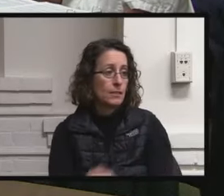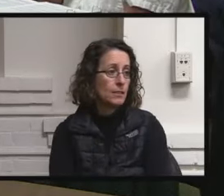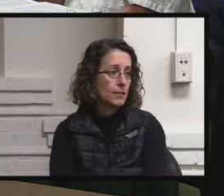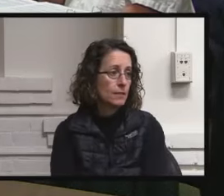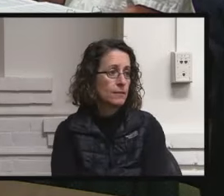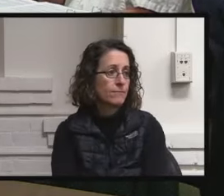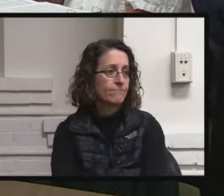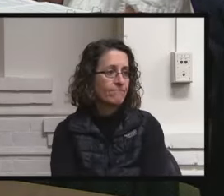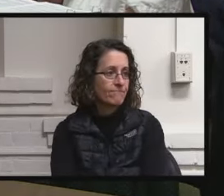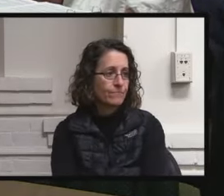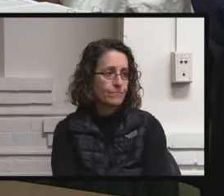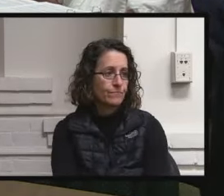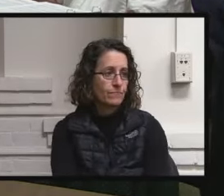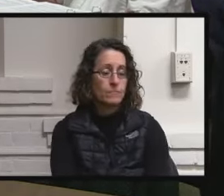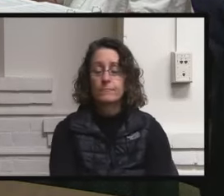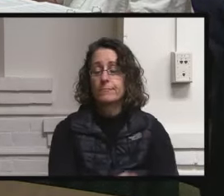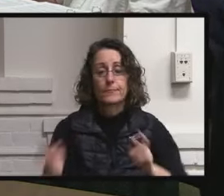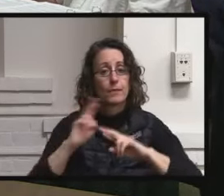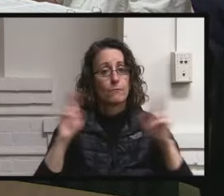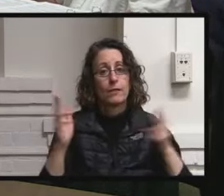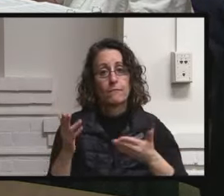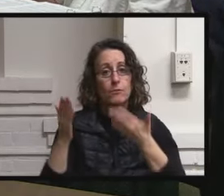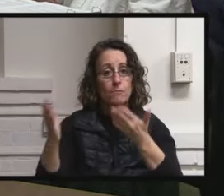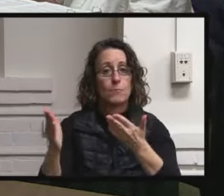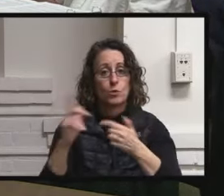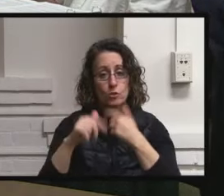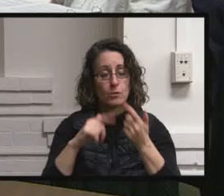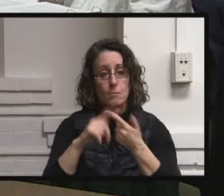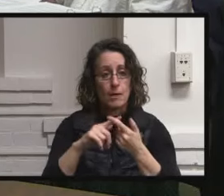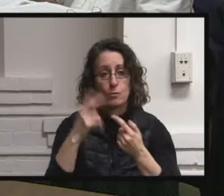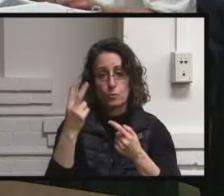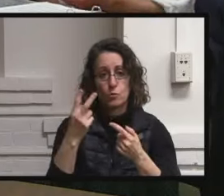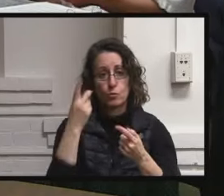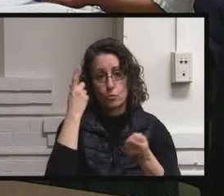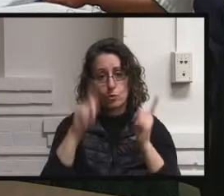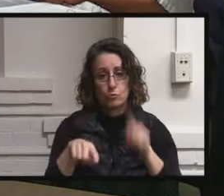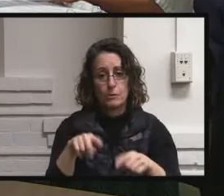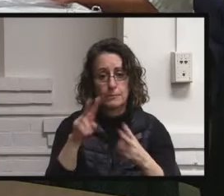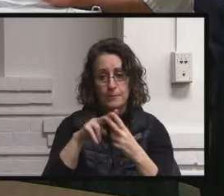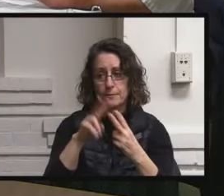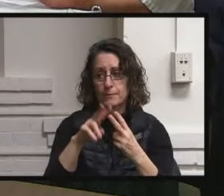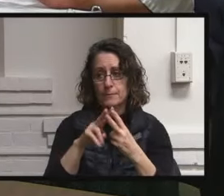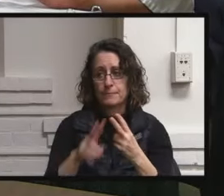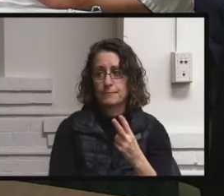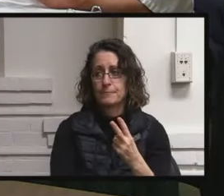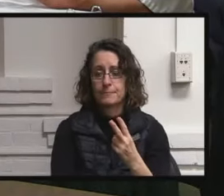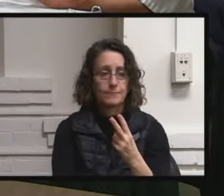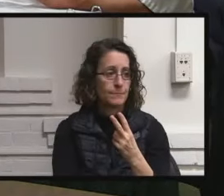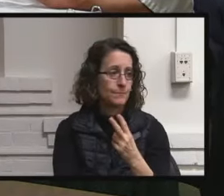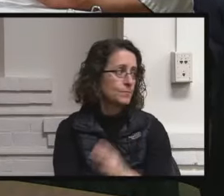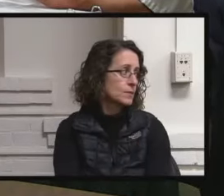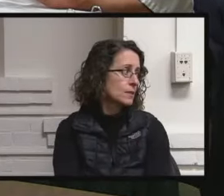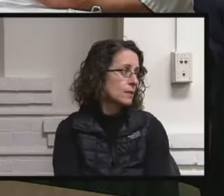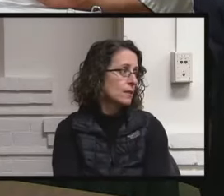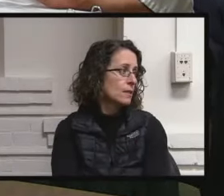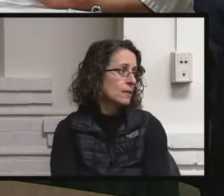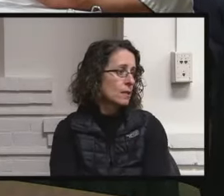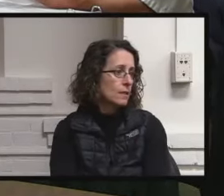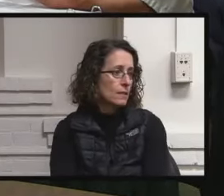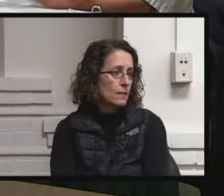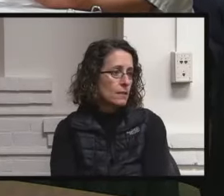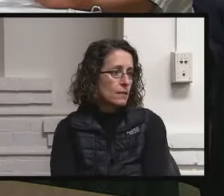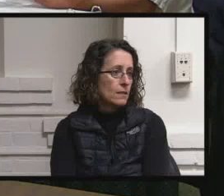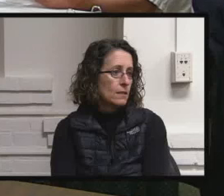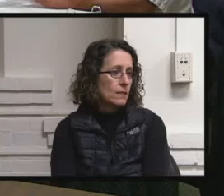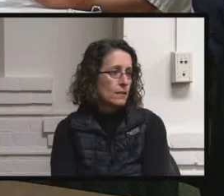Well, then we're ready for motions on the two tax stabilization agreements. Kate, want to do that? I will. Thank you.